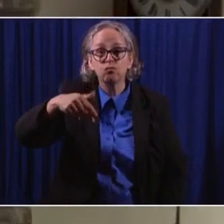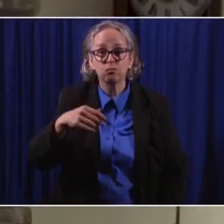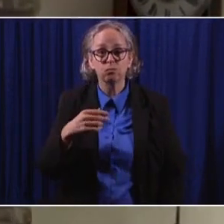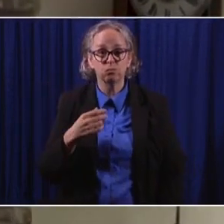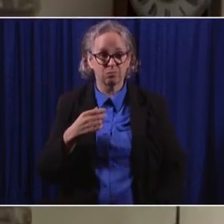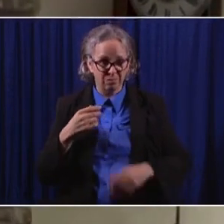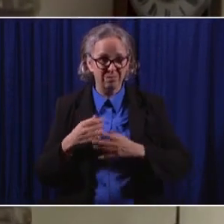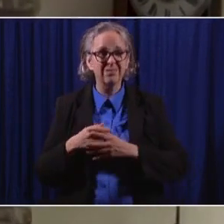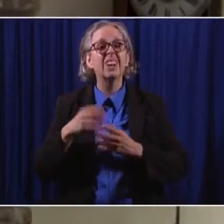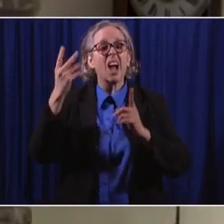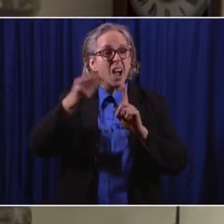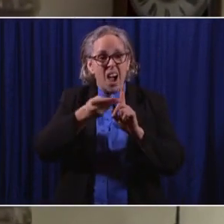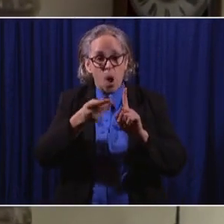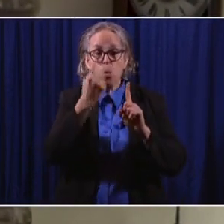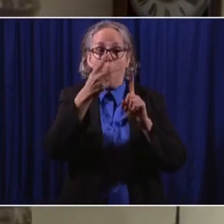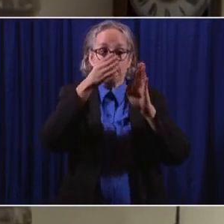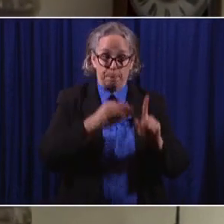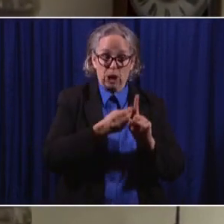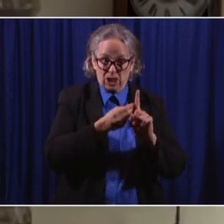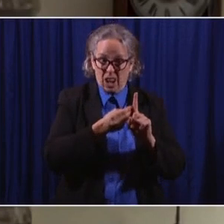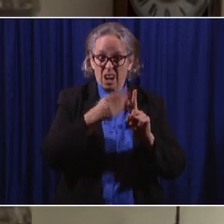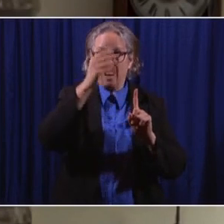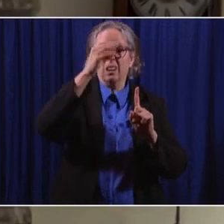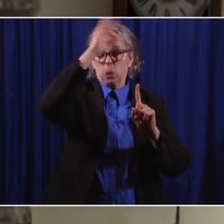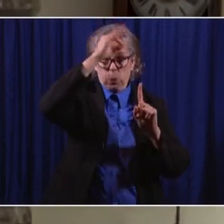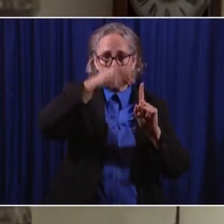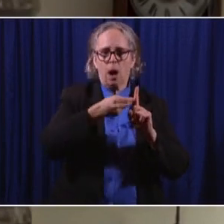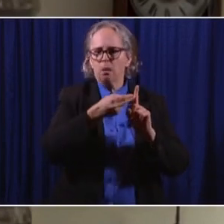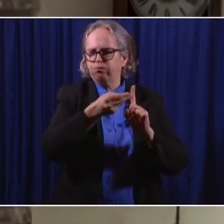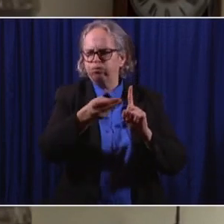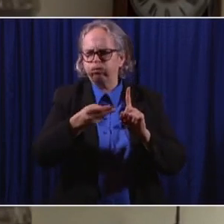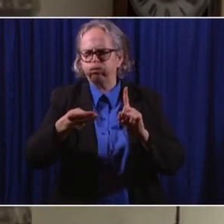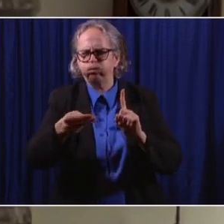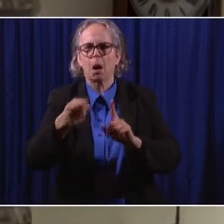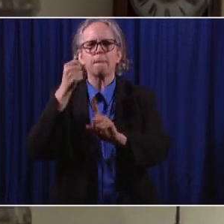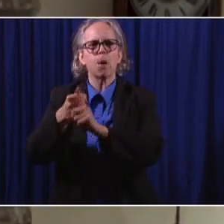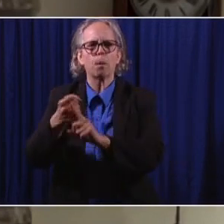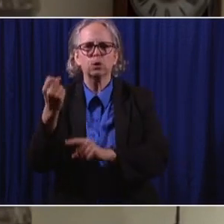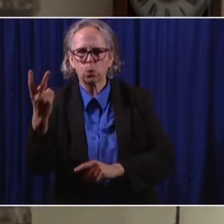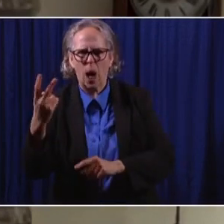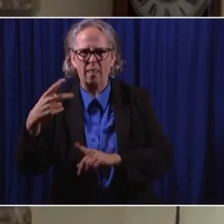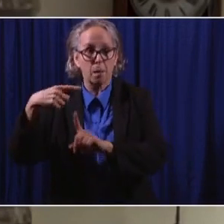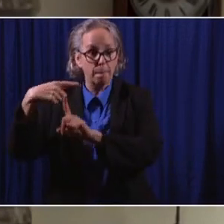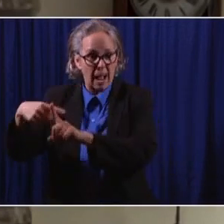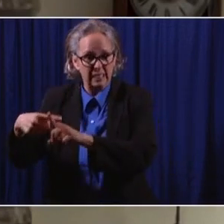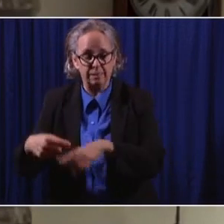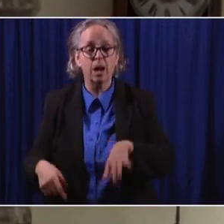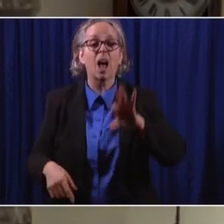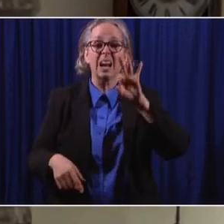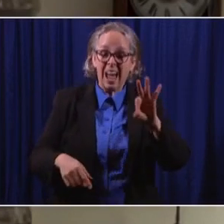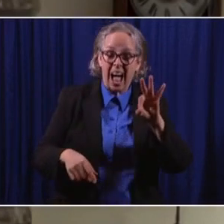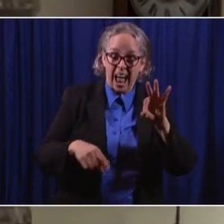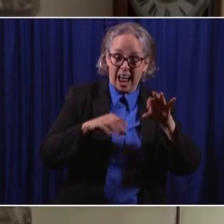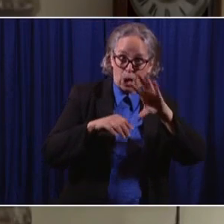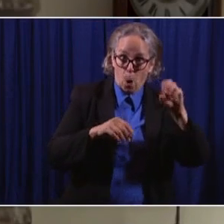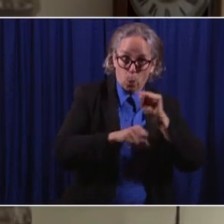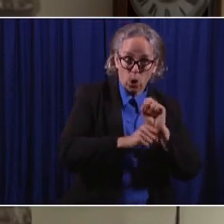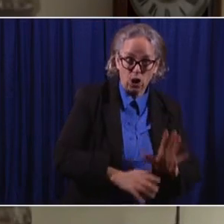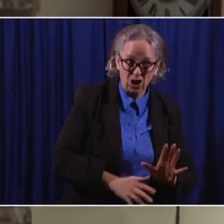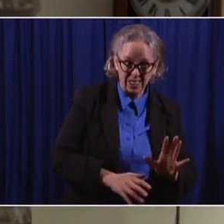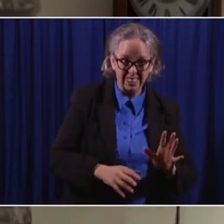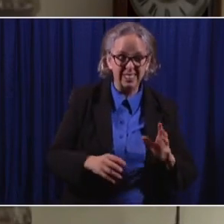tested positive, 9 additional co-workers, and 3 family members of those co-workers. So again, what we're seeing many times is